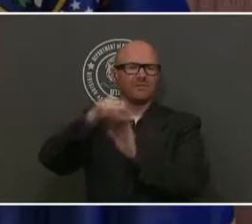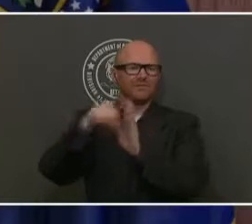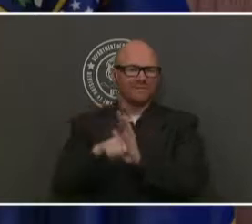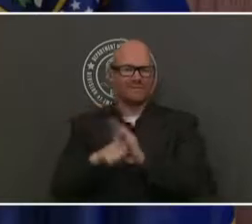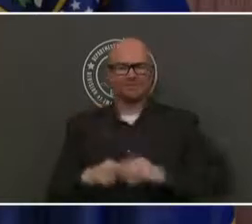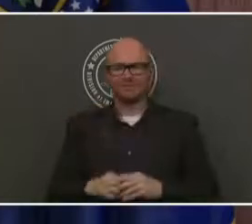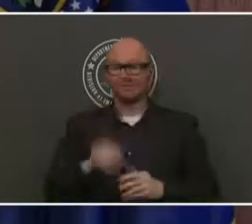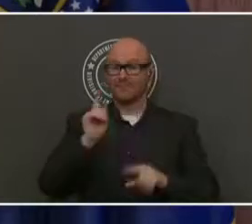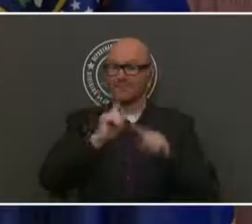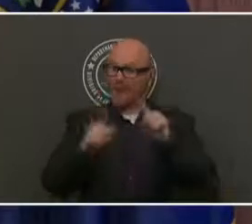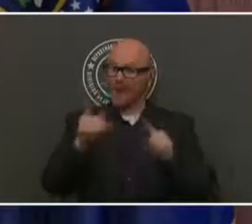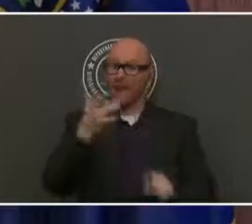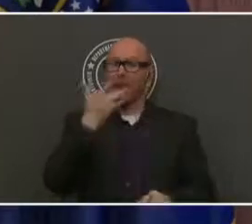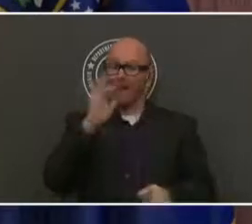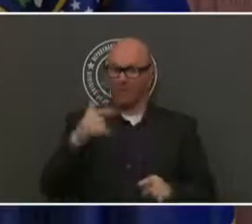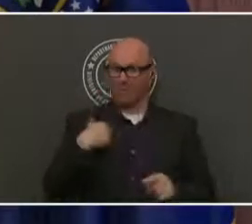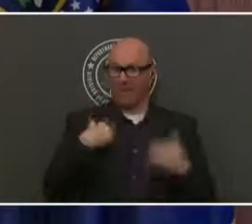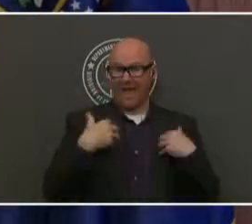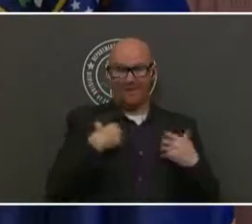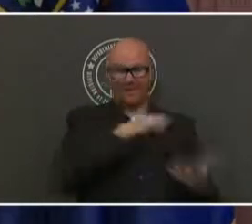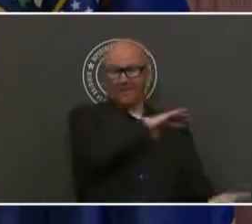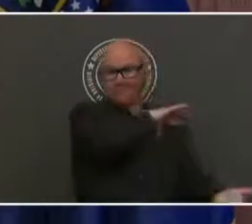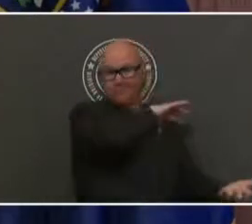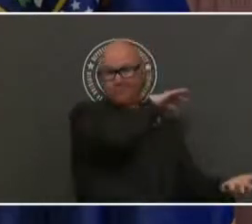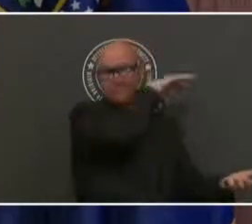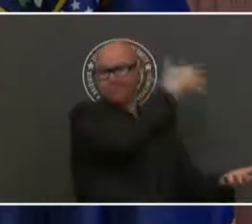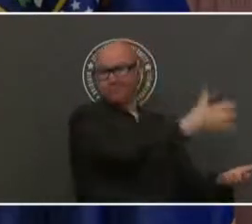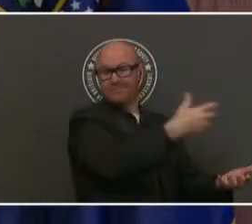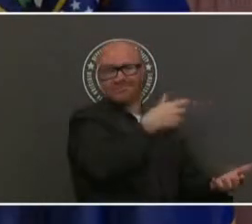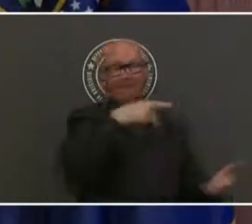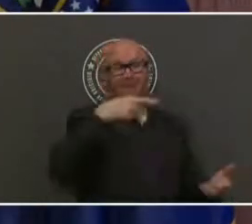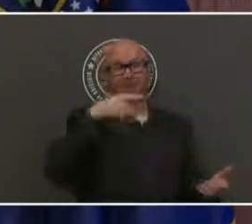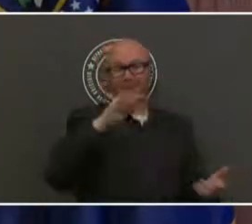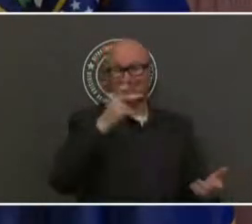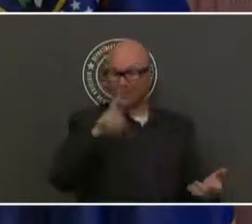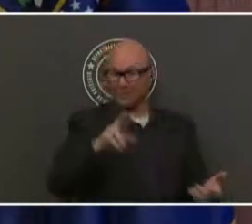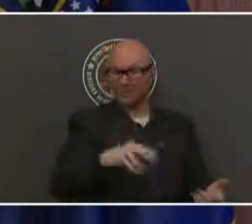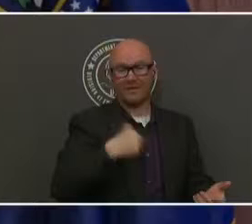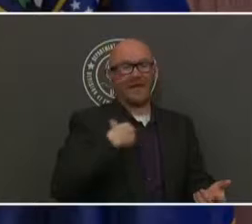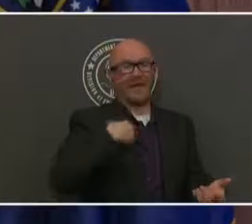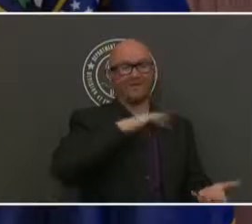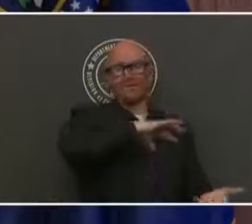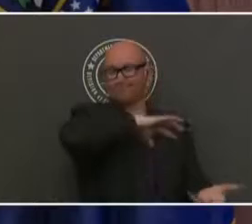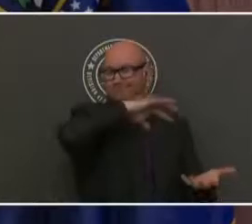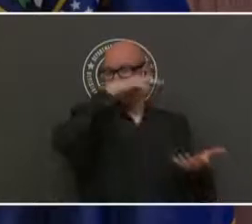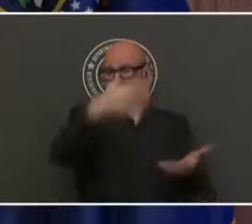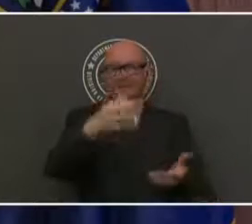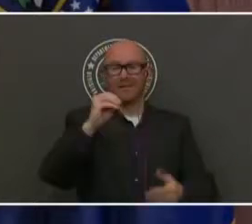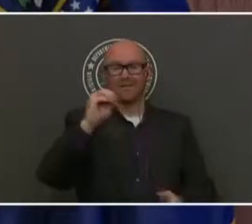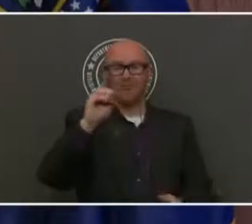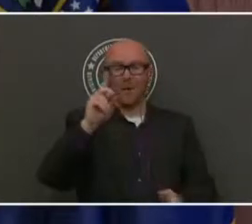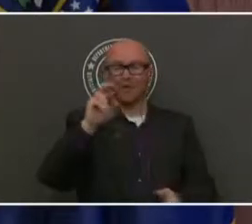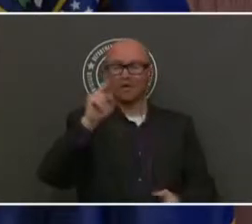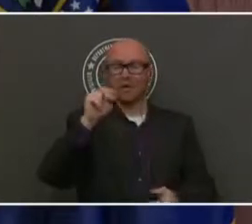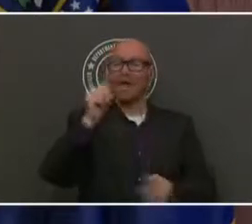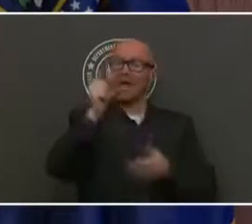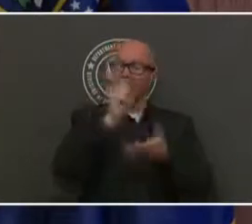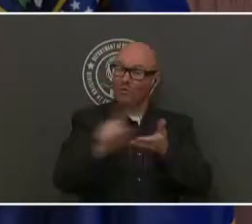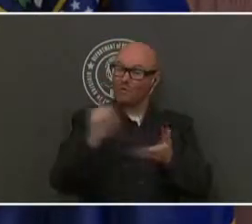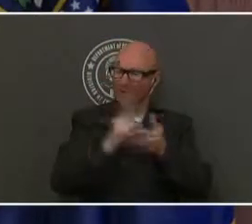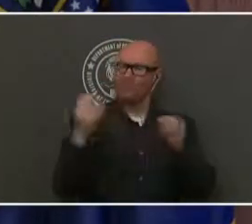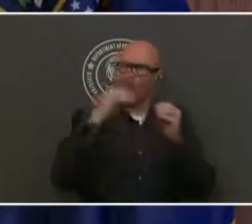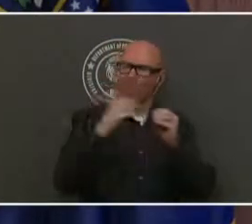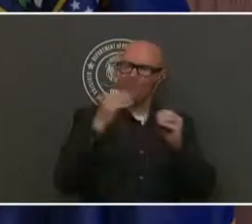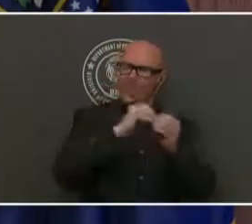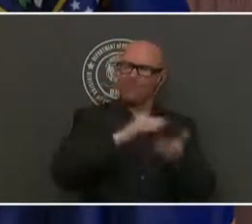have so much Pfizer and Moderna coming into the state. Those have been very steady, continuing. In fact, I think there was